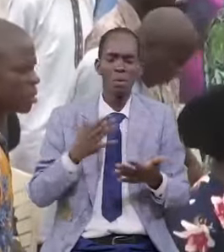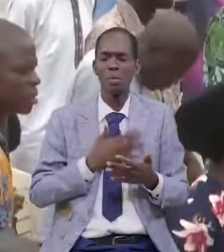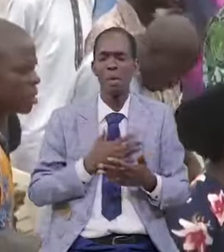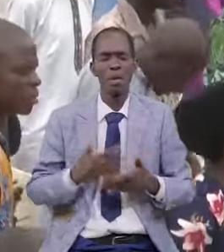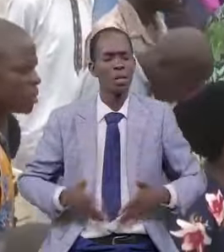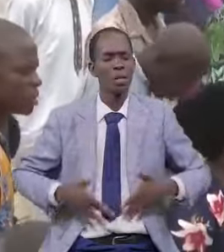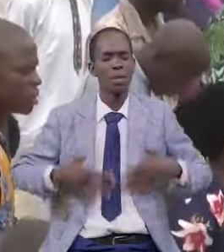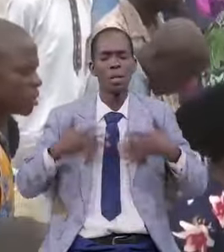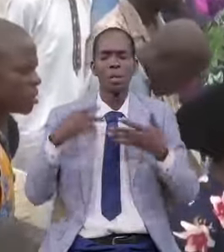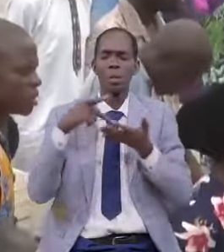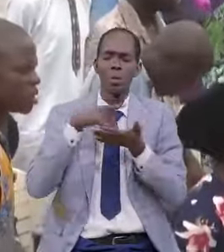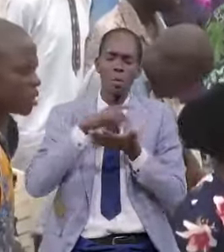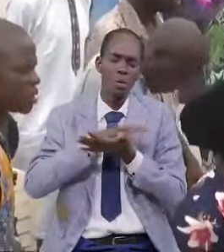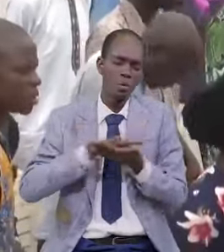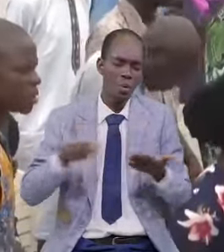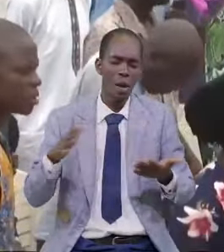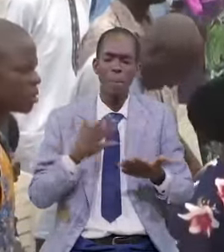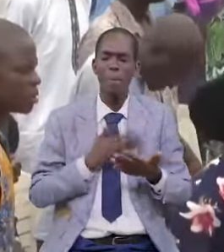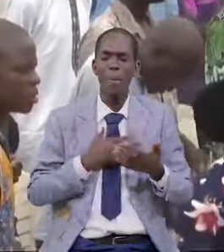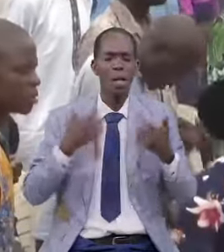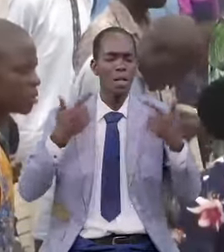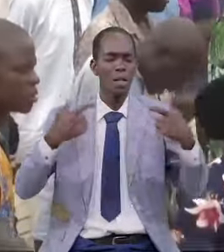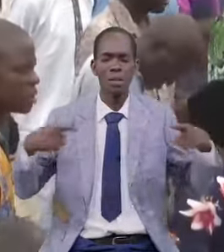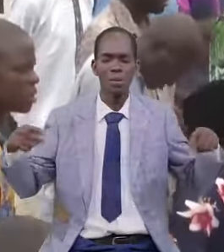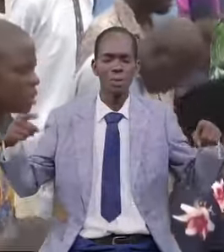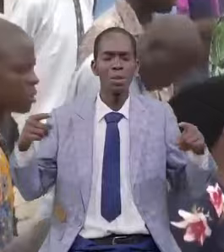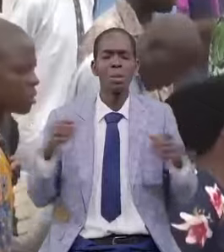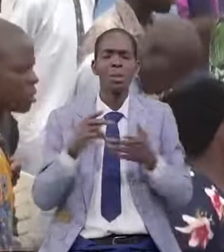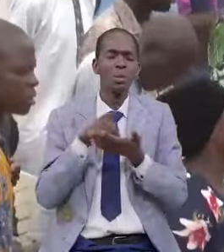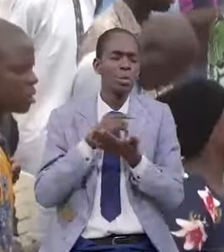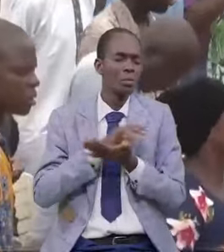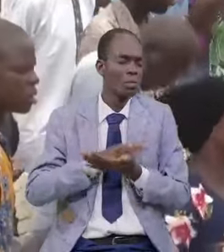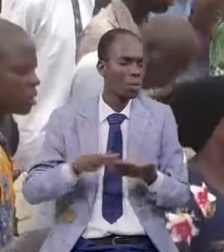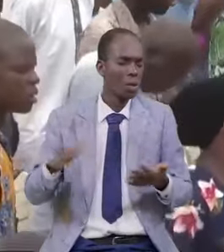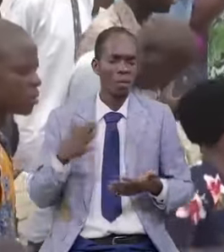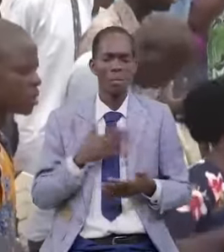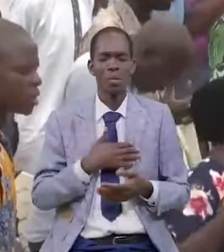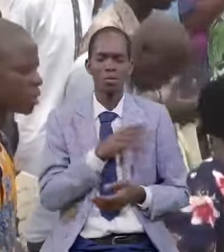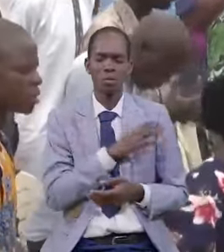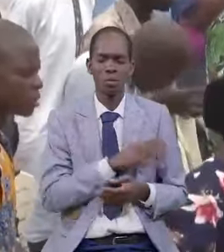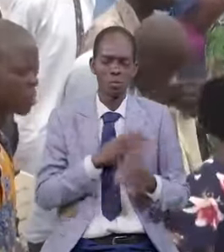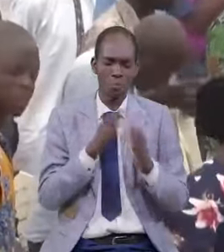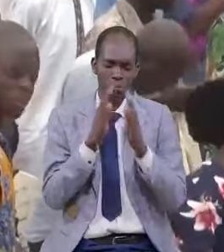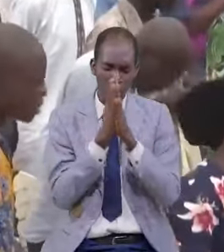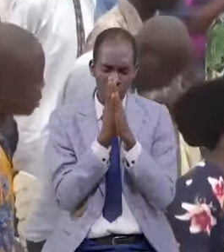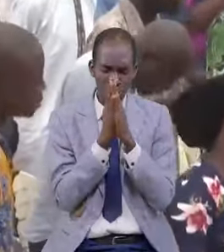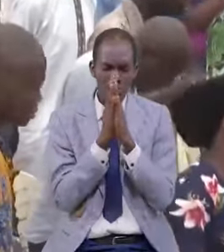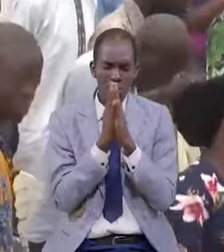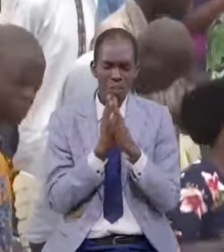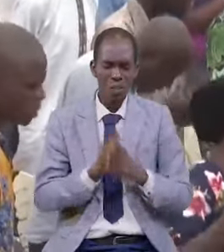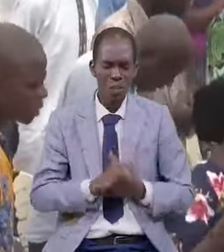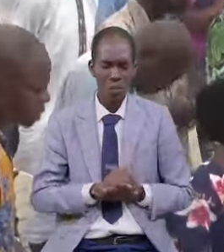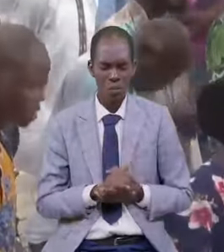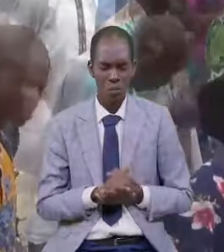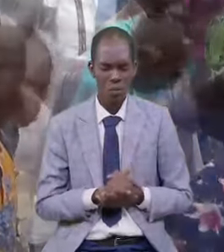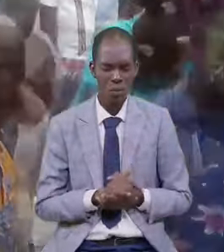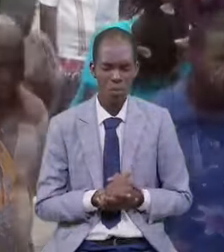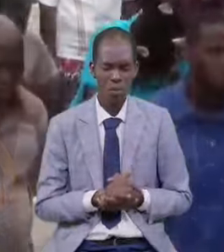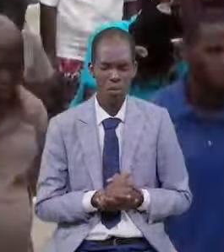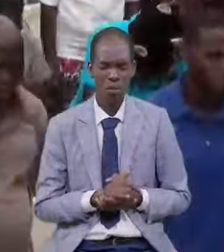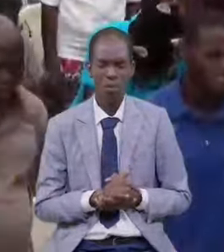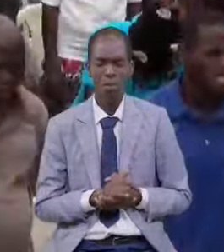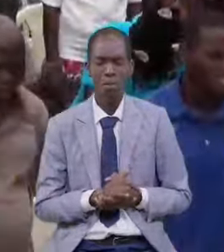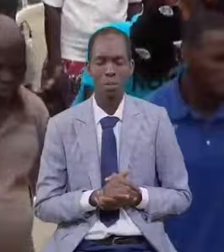purify your lifestyle pray pray pray pray pray purify yourself